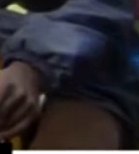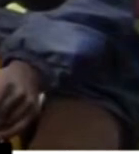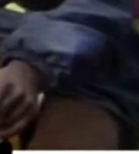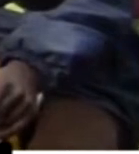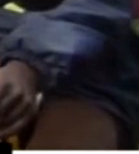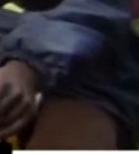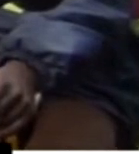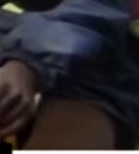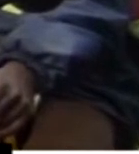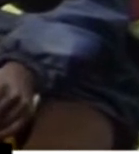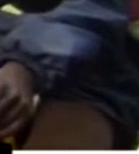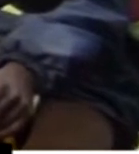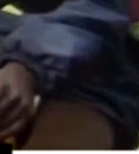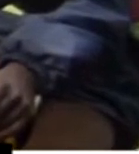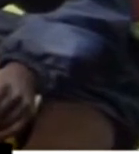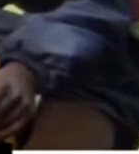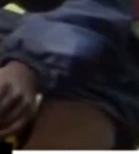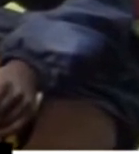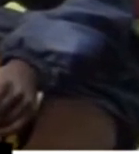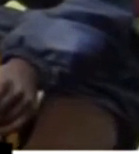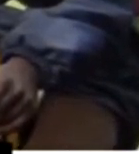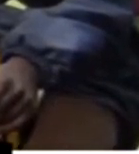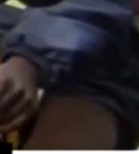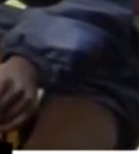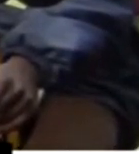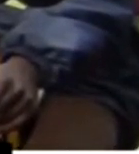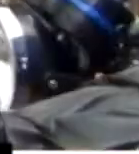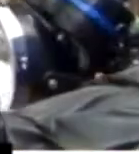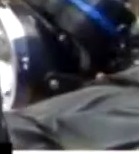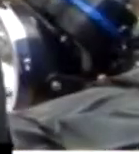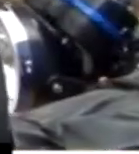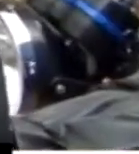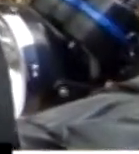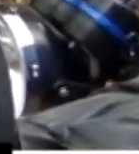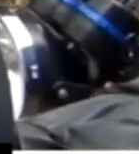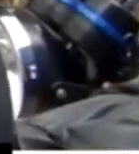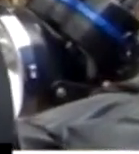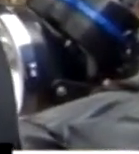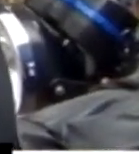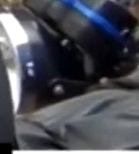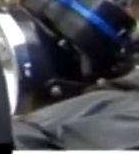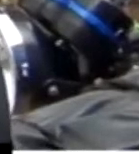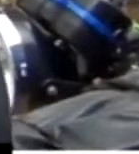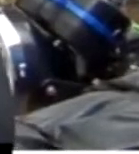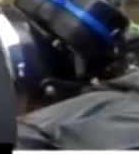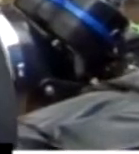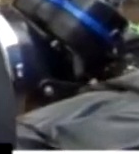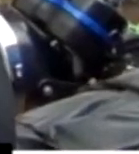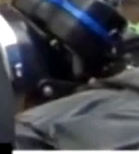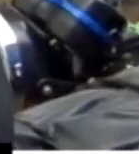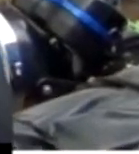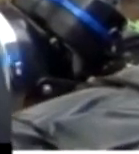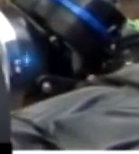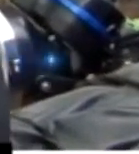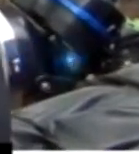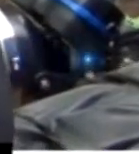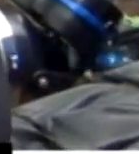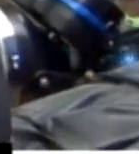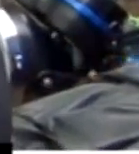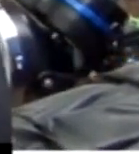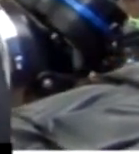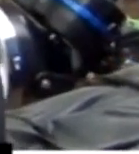hatujaona dalili yote, tumezunguka town mzima, hakuna petrol. Ipo kabisa bwana, imekuwa mafuta. Sijui